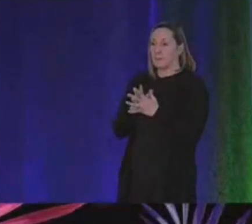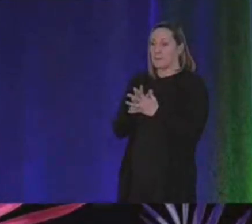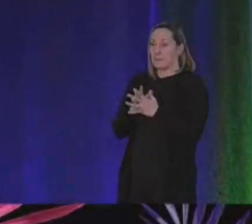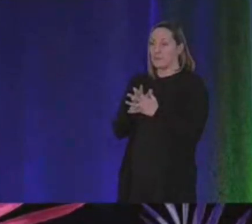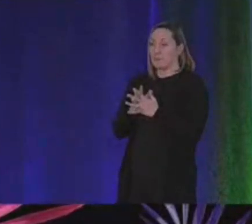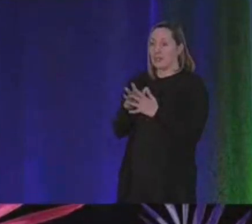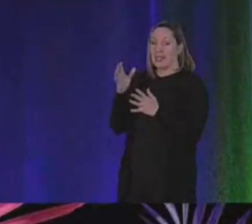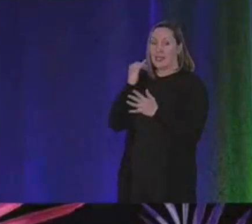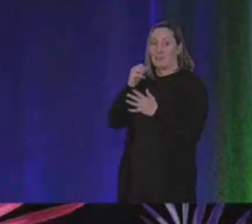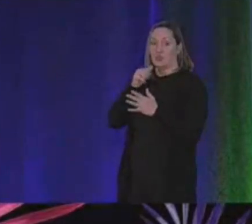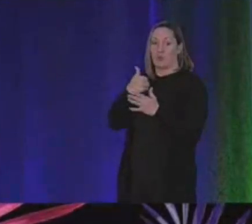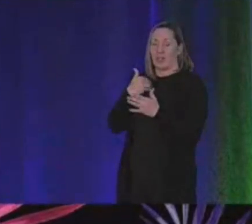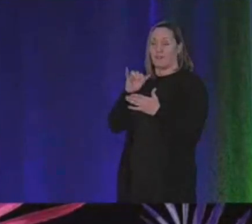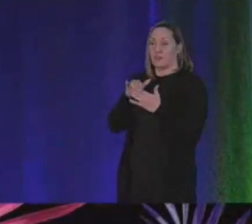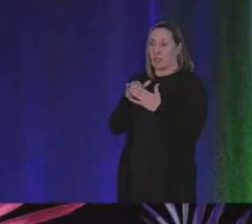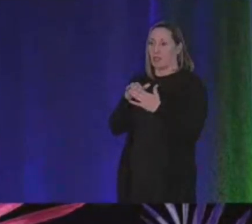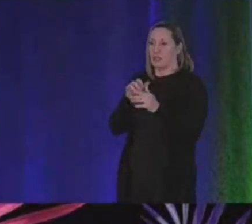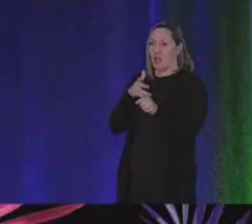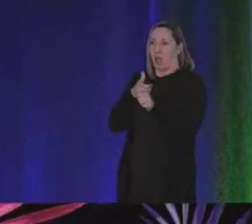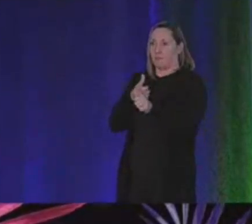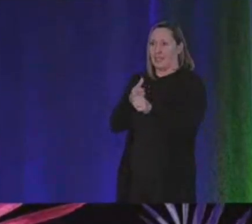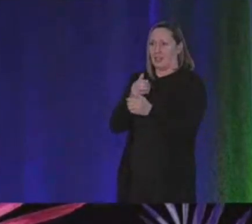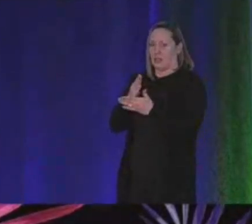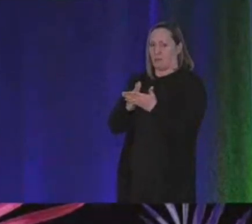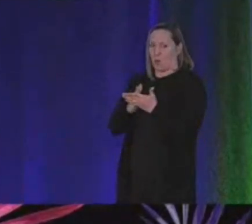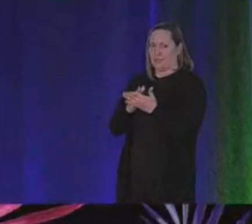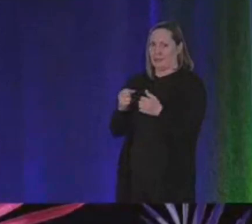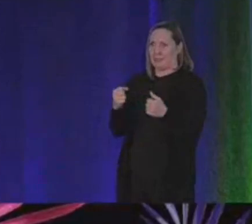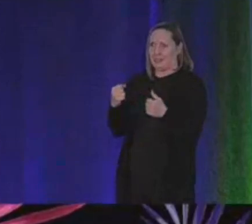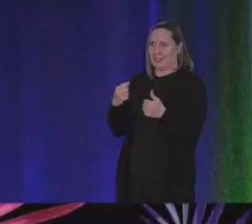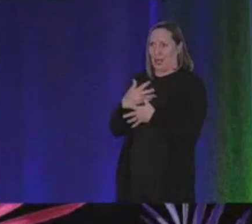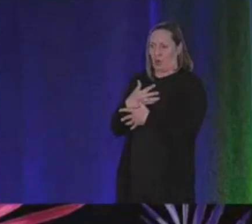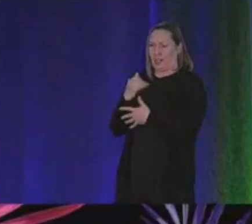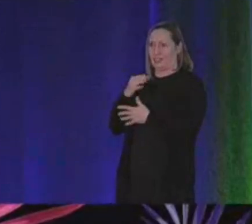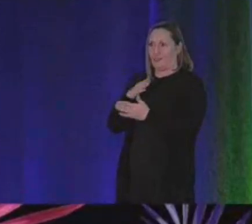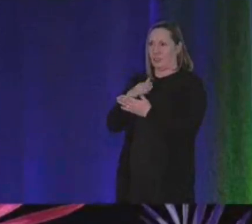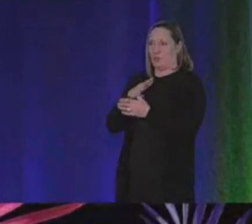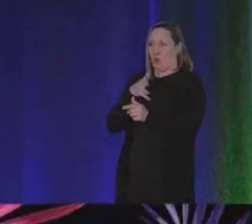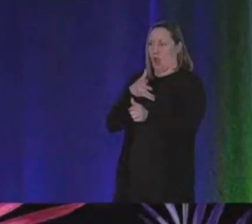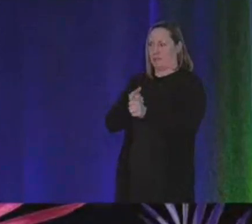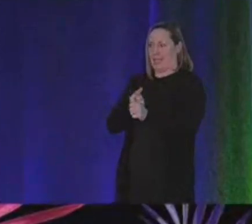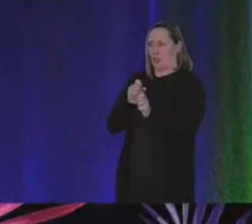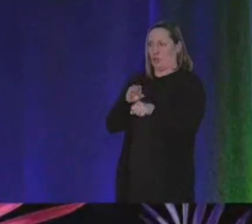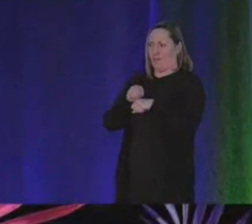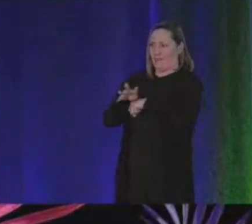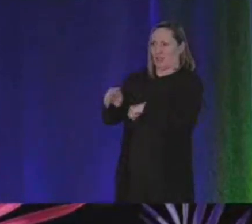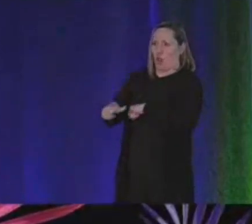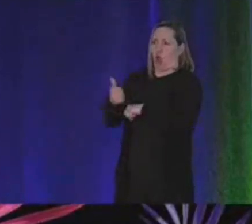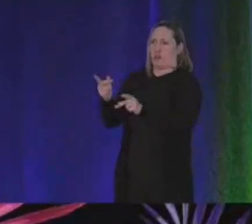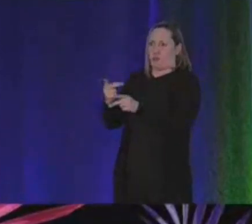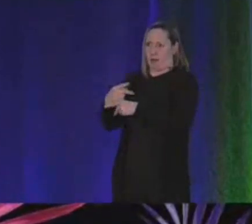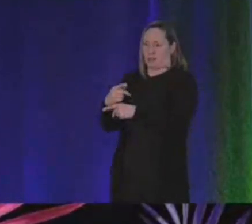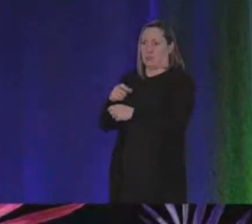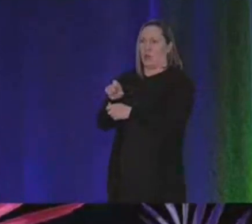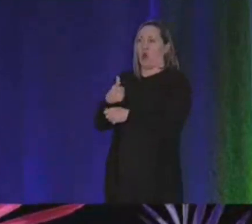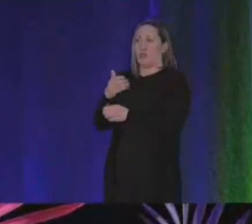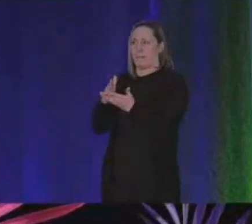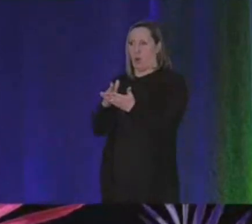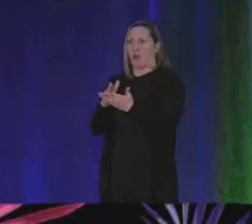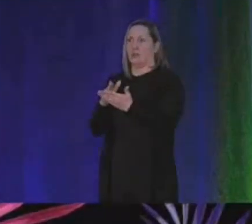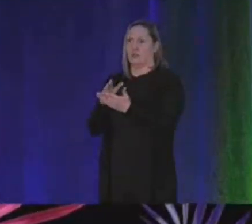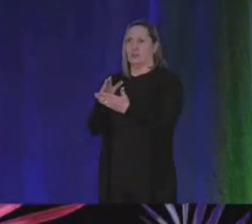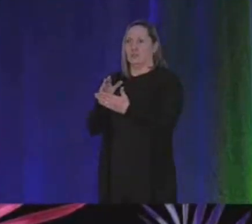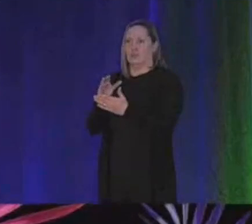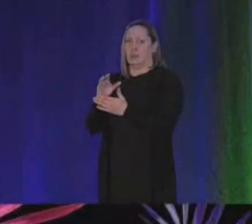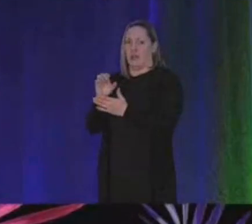Without having this kind of information, updating components is pretty scary because like if you update it, it could affect like other products or like other part of the code base too.